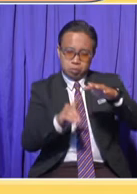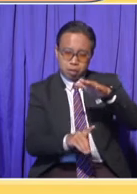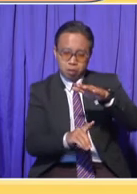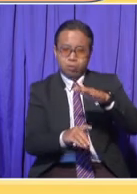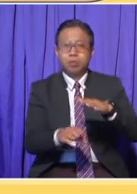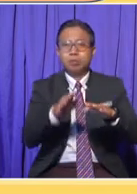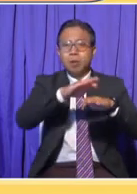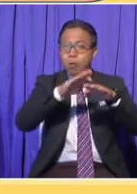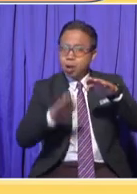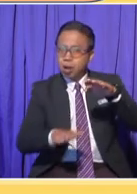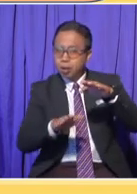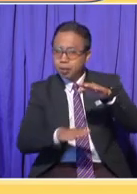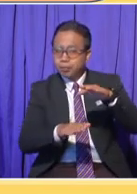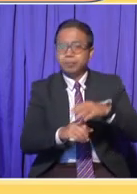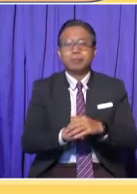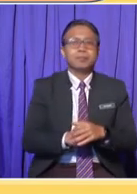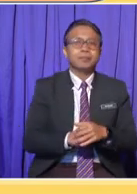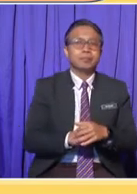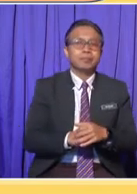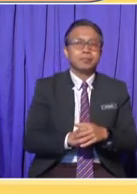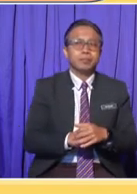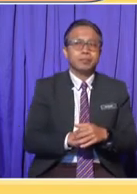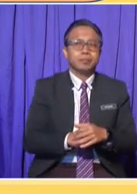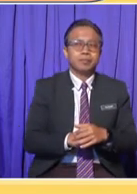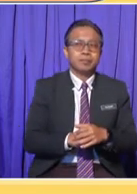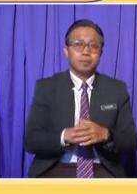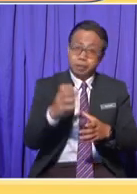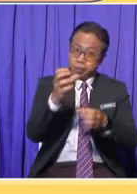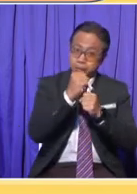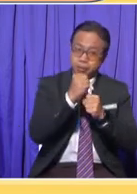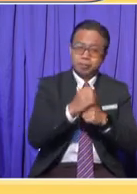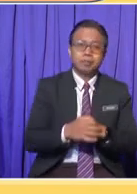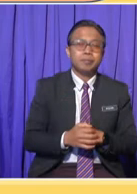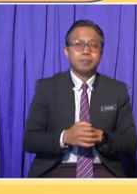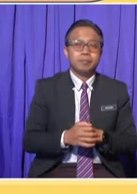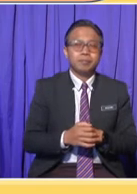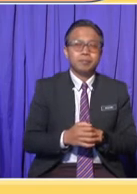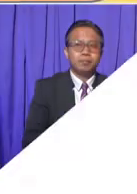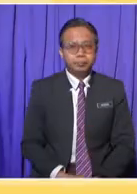D for denominator. You got it?